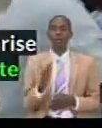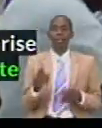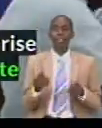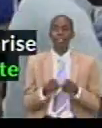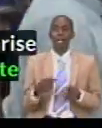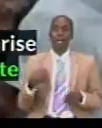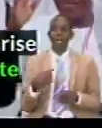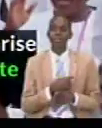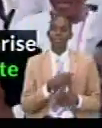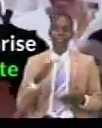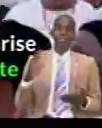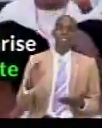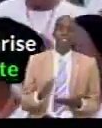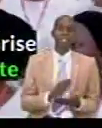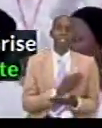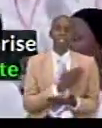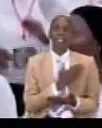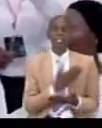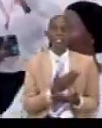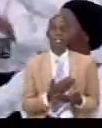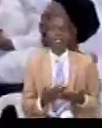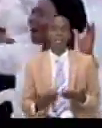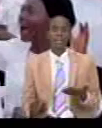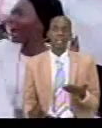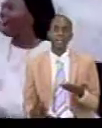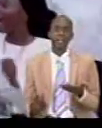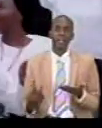God, as we sing,